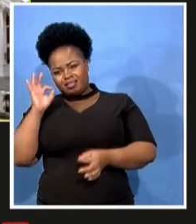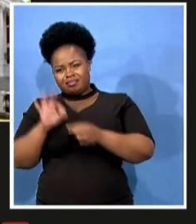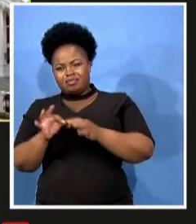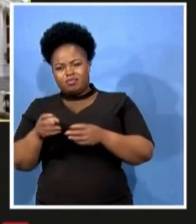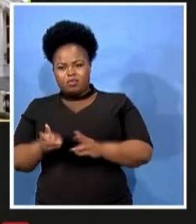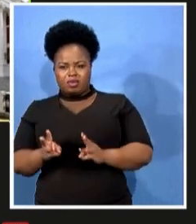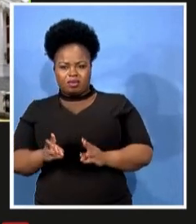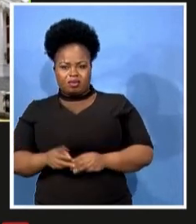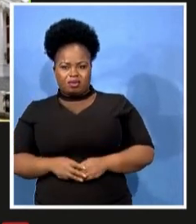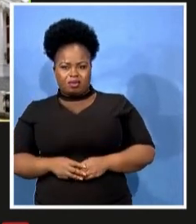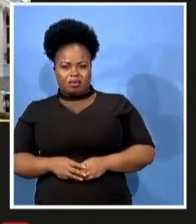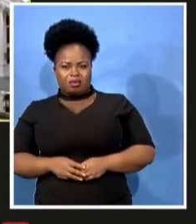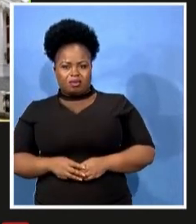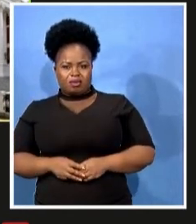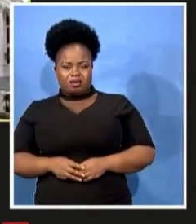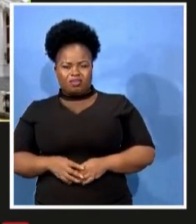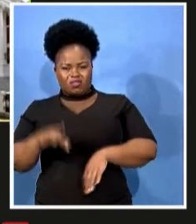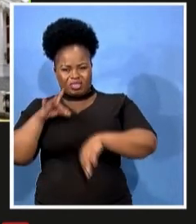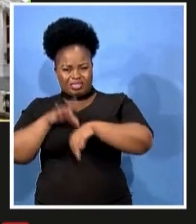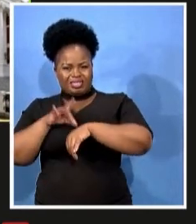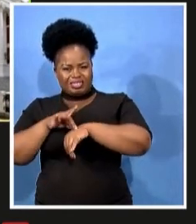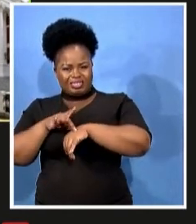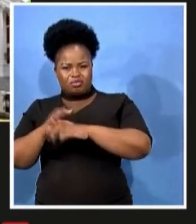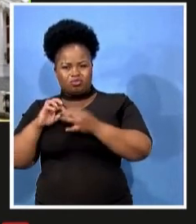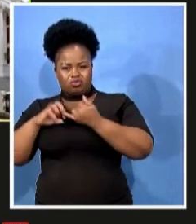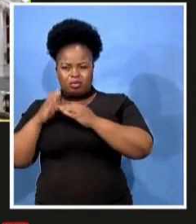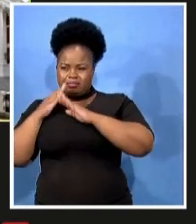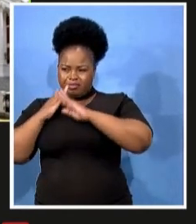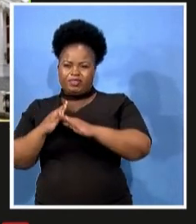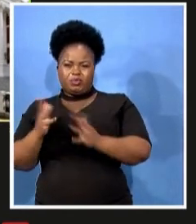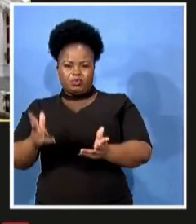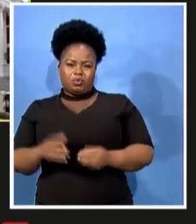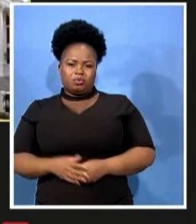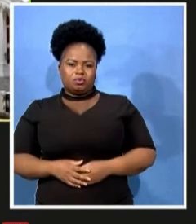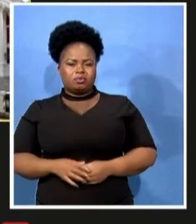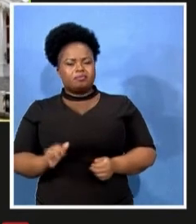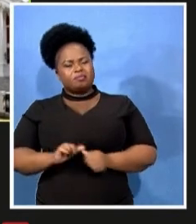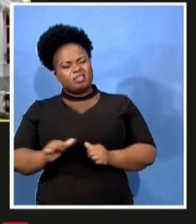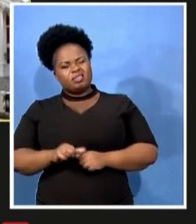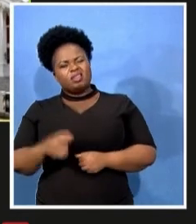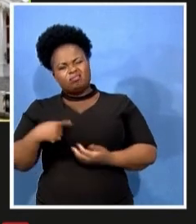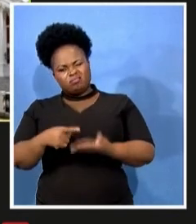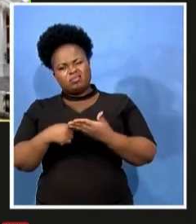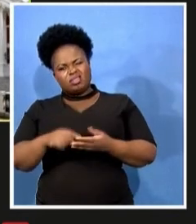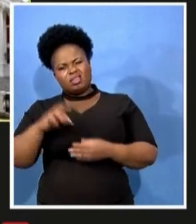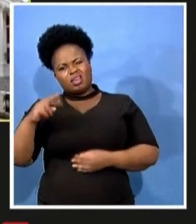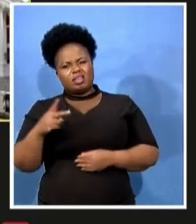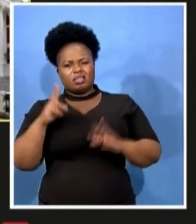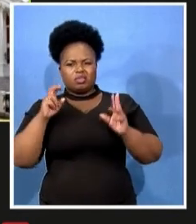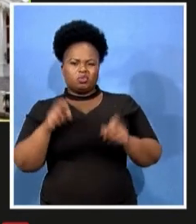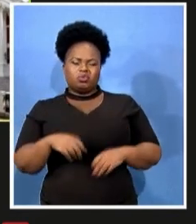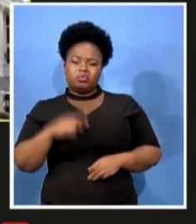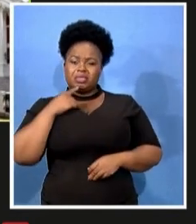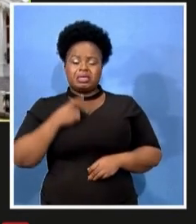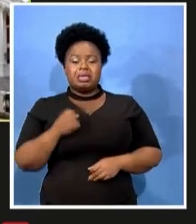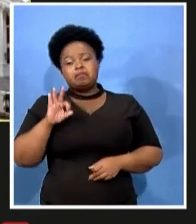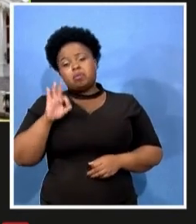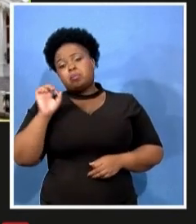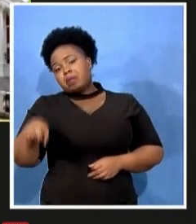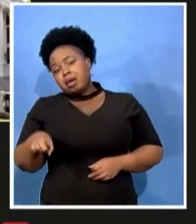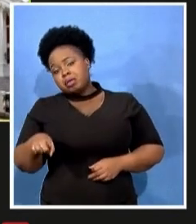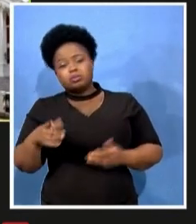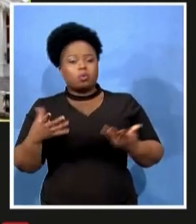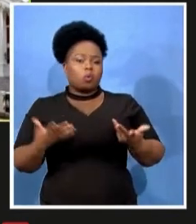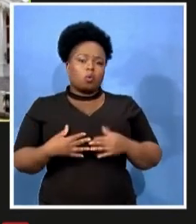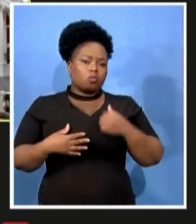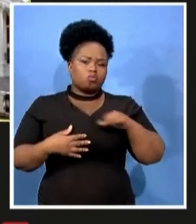disease. At least let us have other issues other than to say, should we or should we not have a vaccine? That must actually be